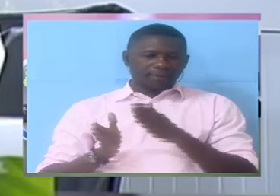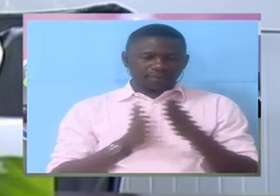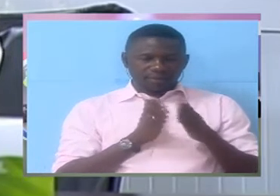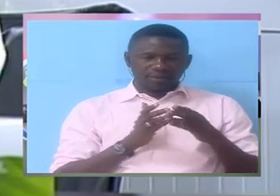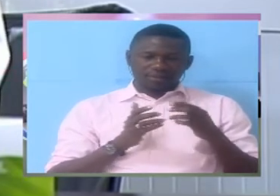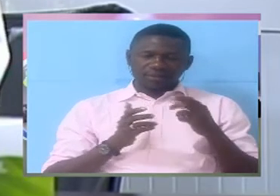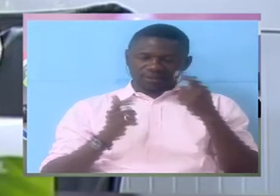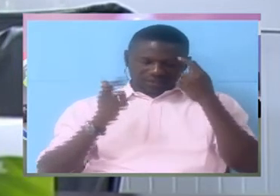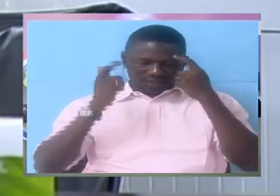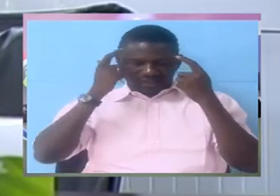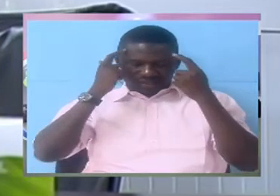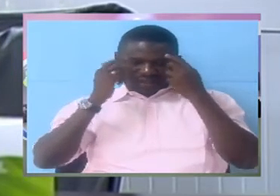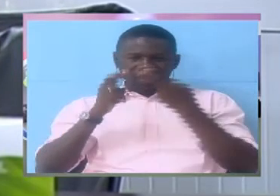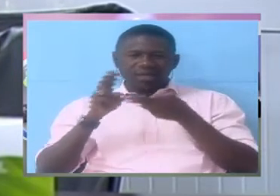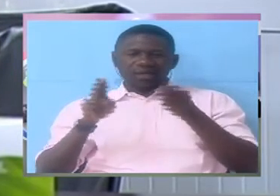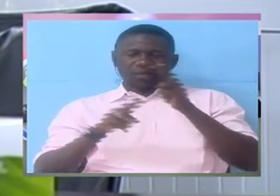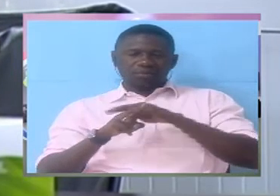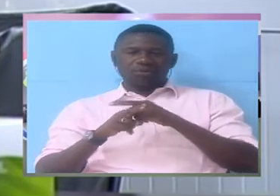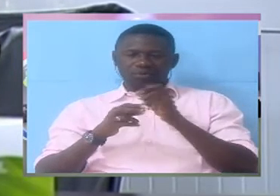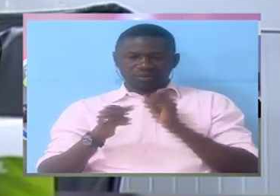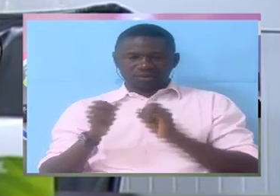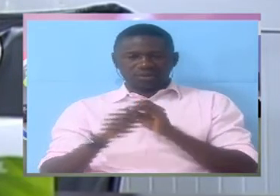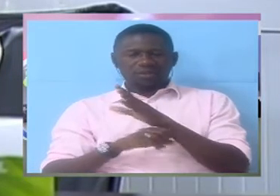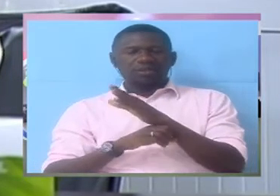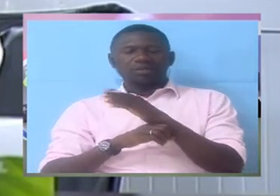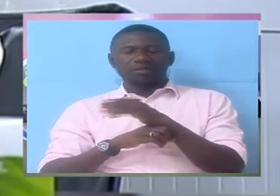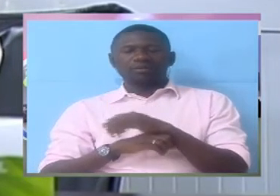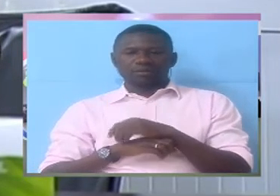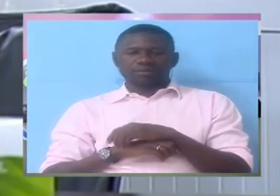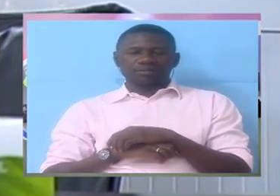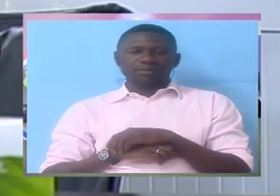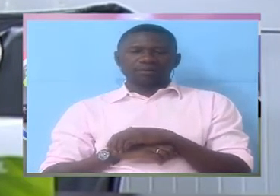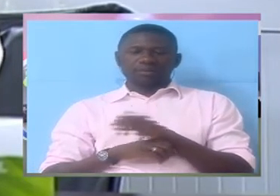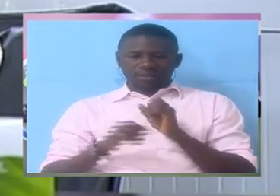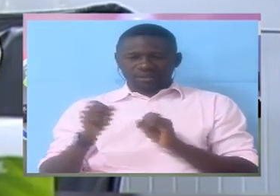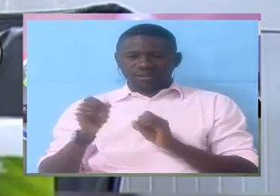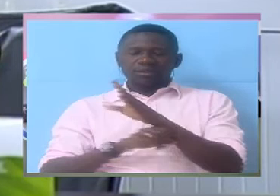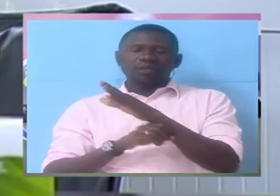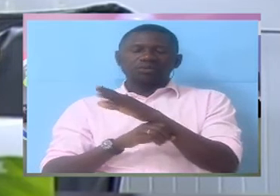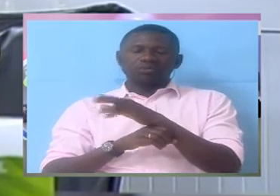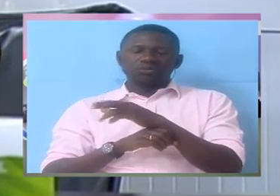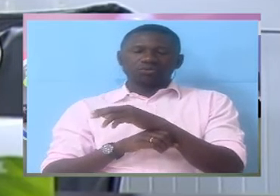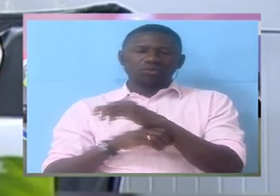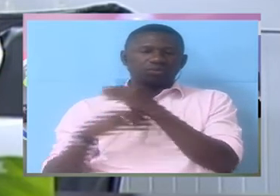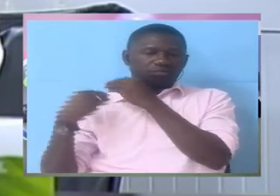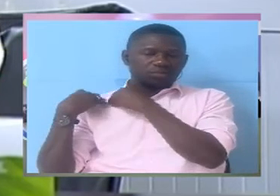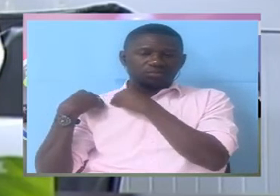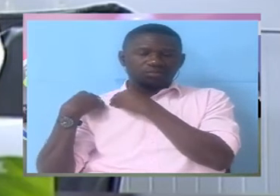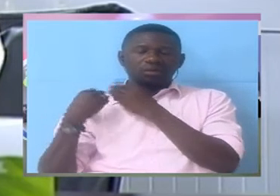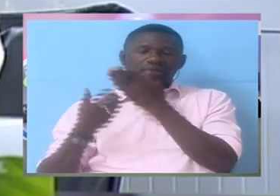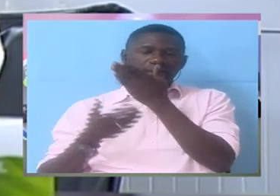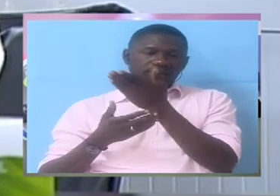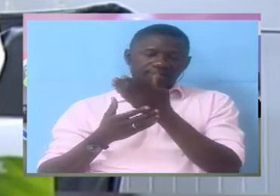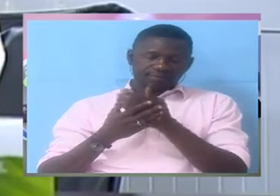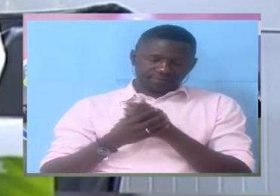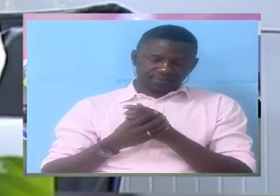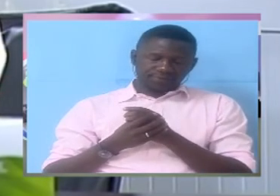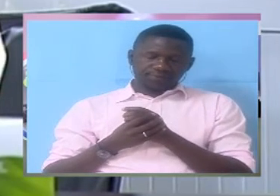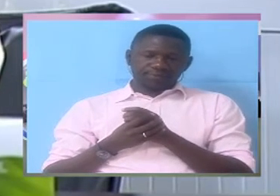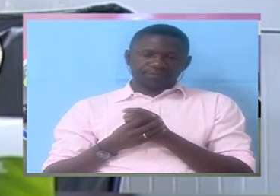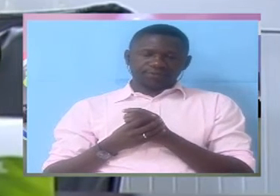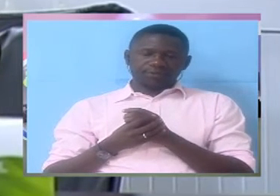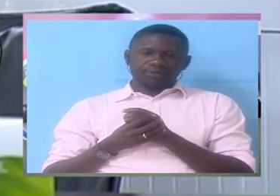Nsi kulo kibar dinkaringo kibaro safenole. Send it to the authorities. Na kinyaton kolu ya.